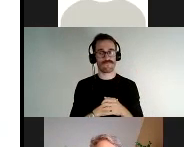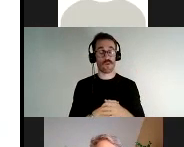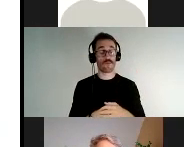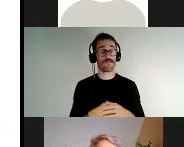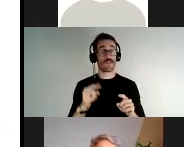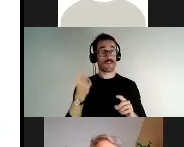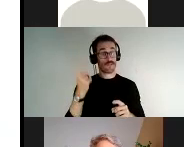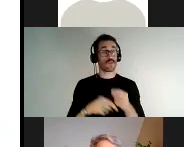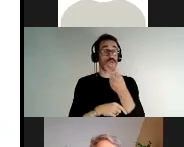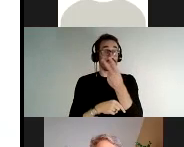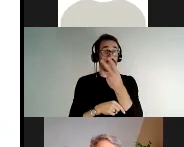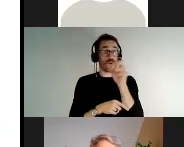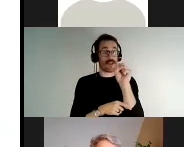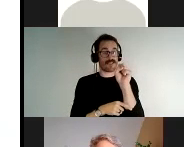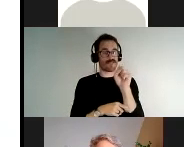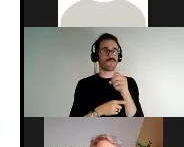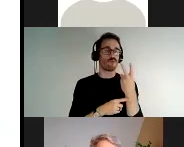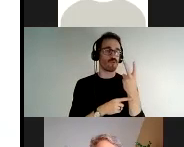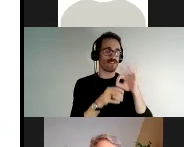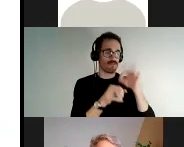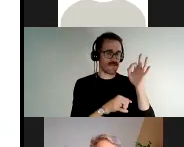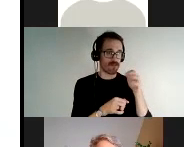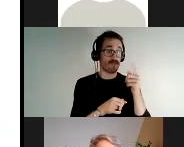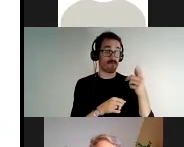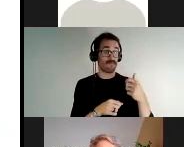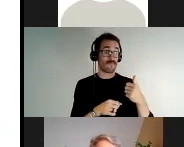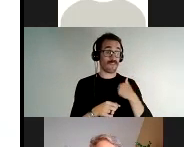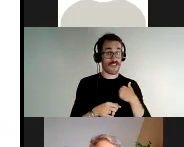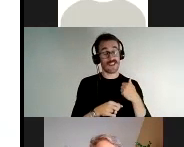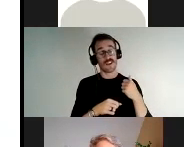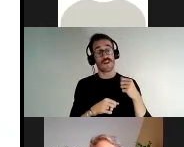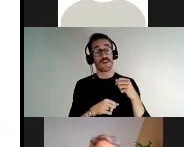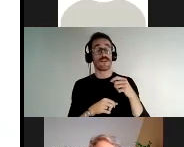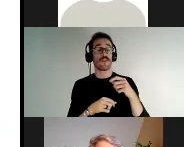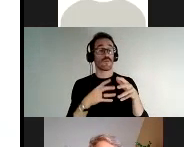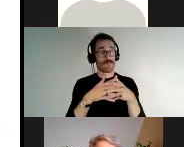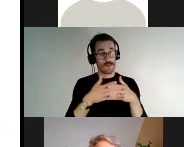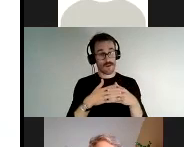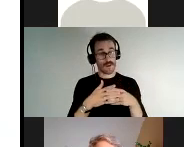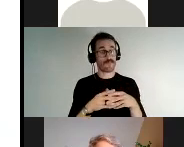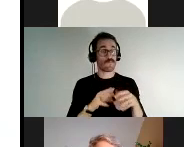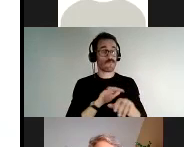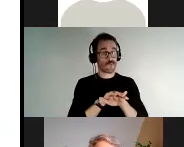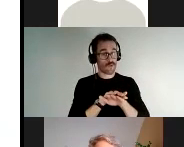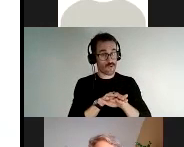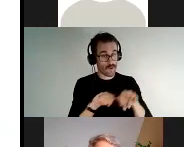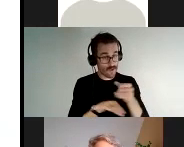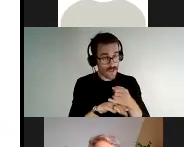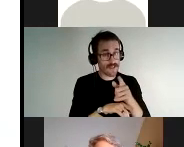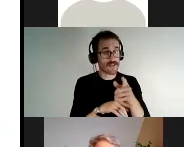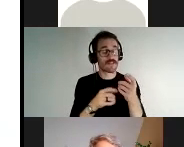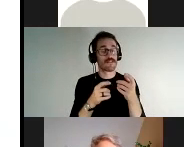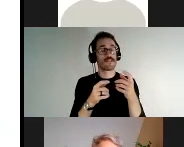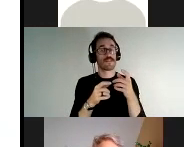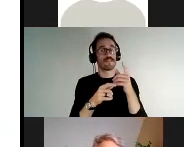two-spirit, and many indigenous communities across North America or Turtle Island have claimed this identity